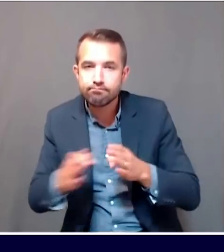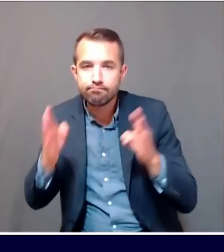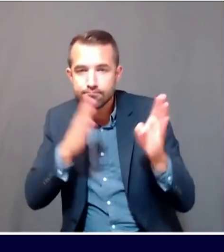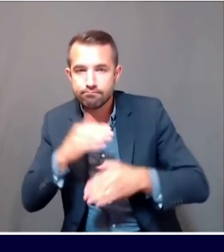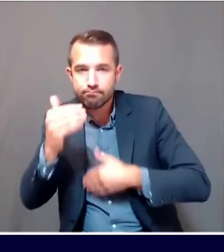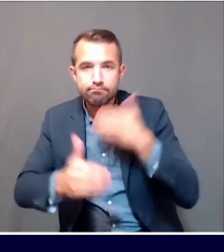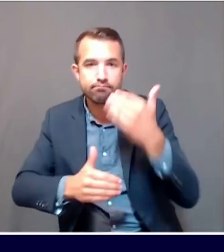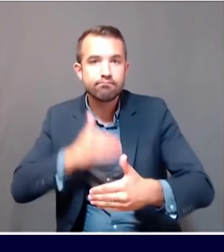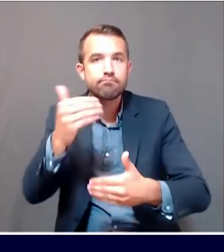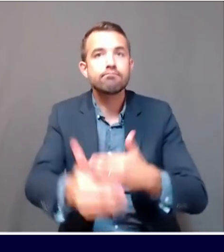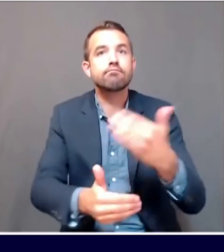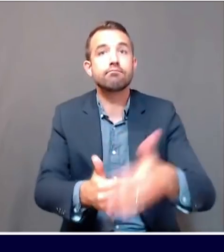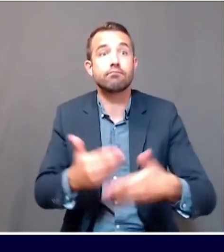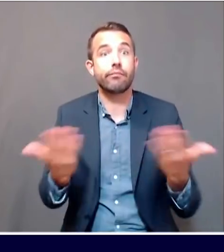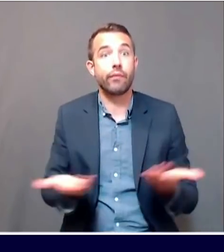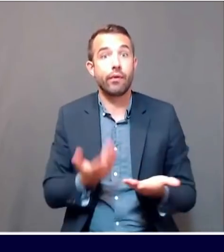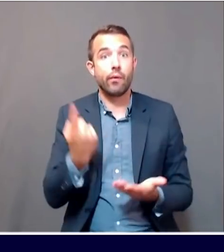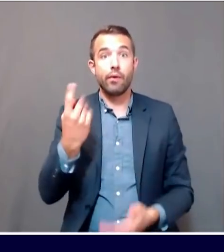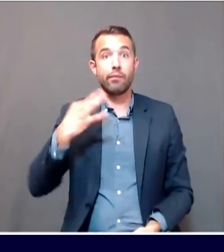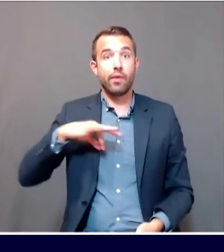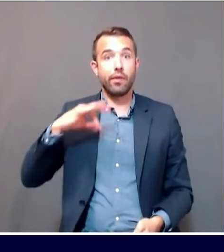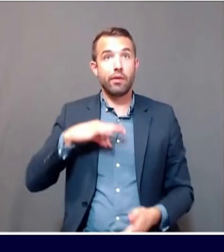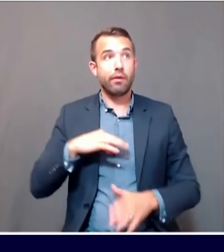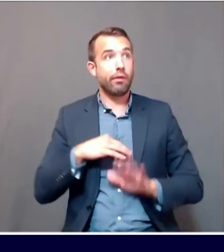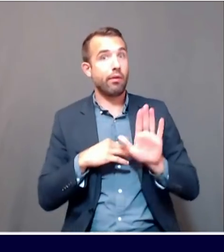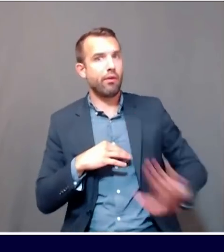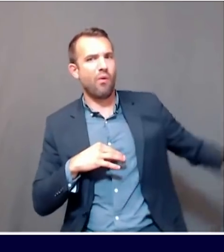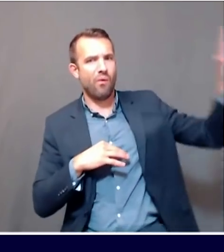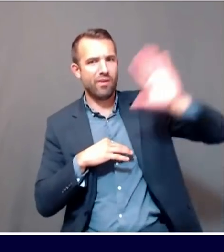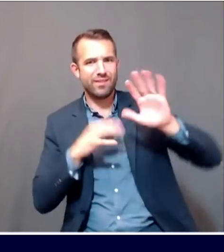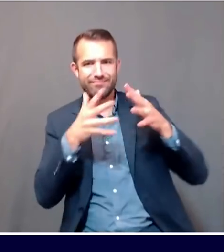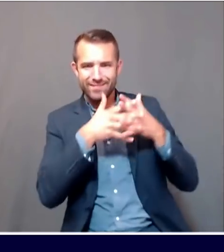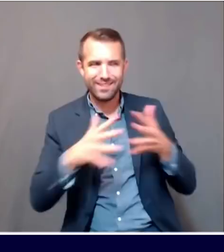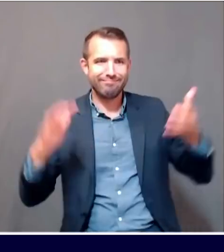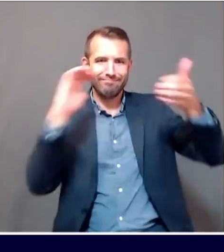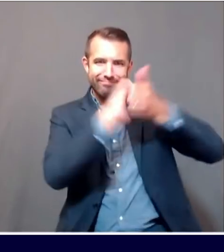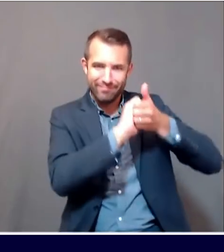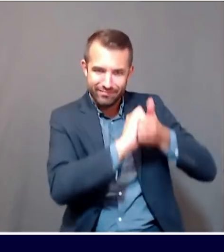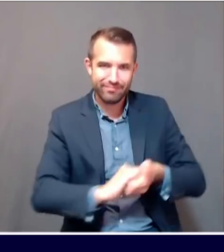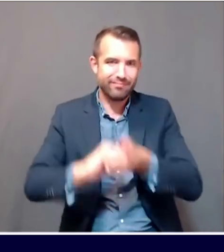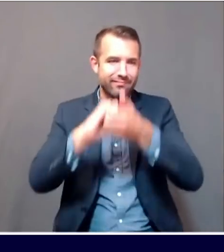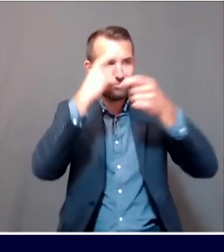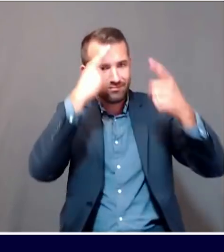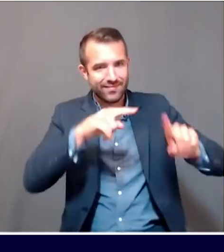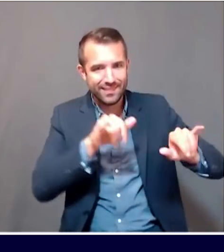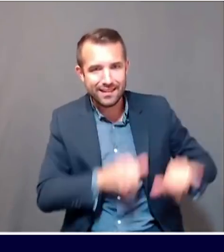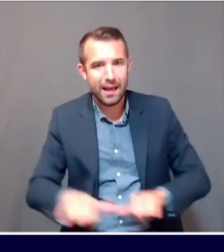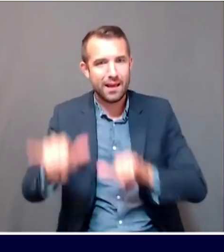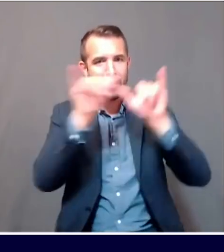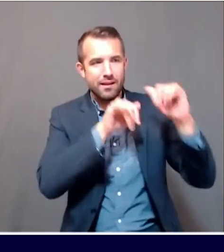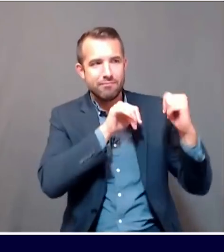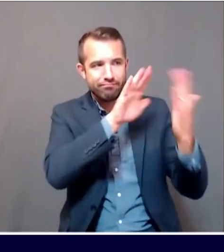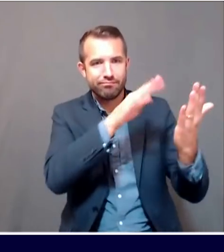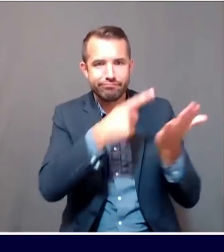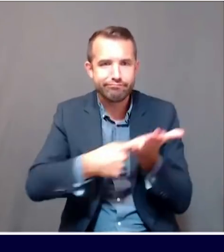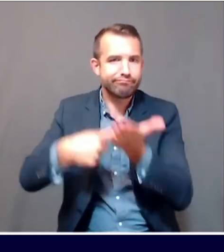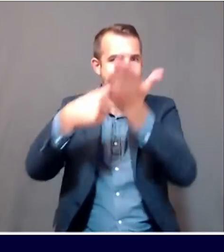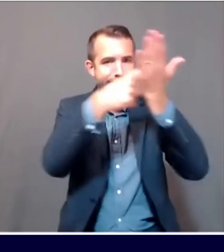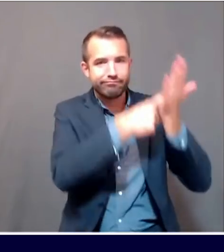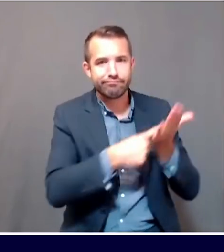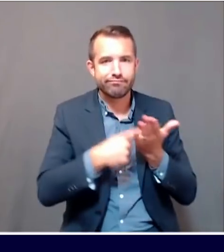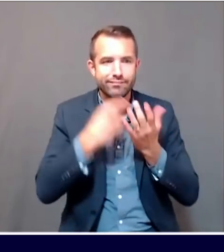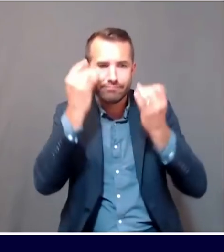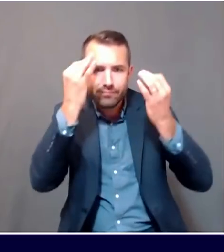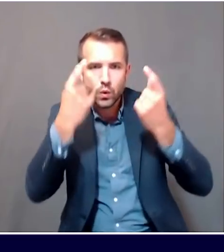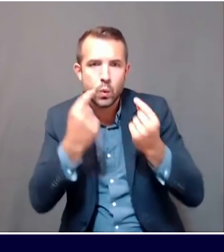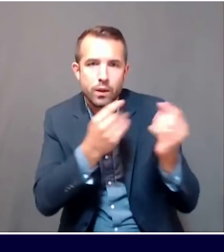across the country at state public health departments and city health departments across the country to think through these difficult